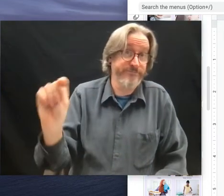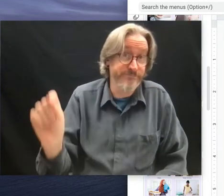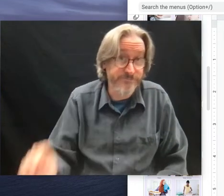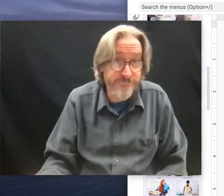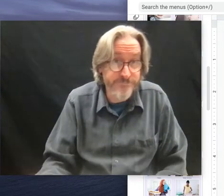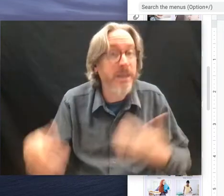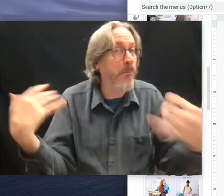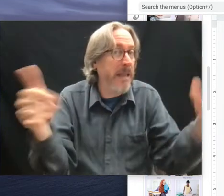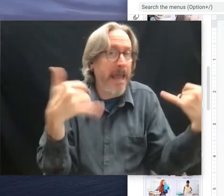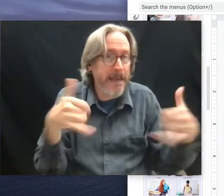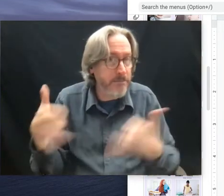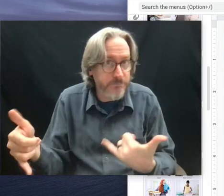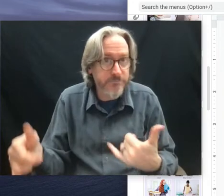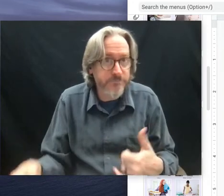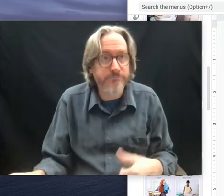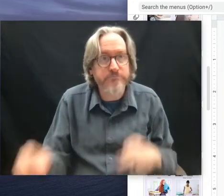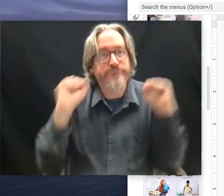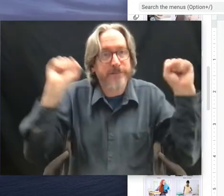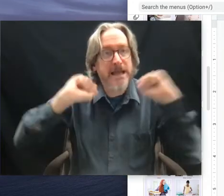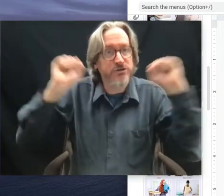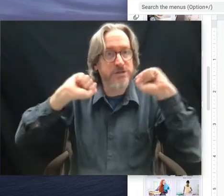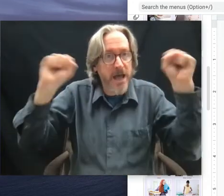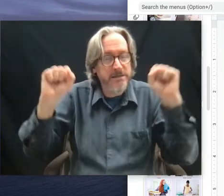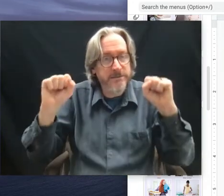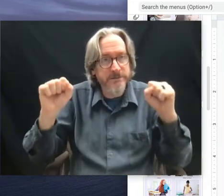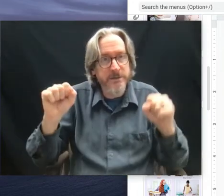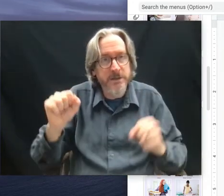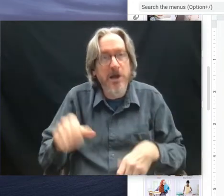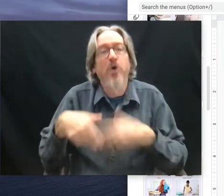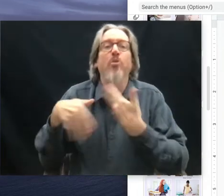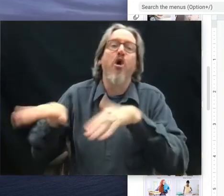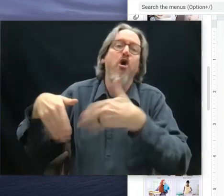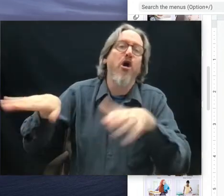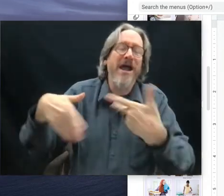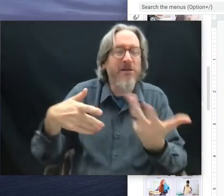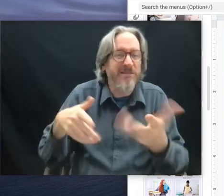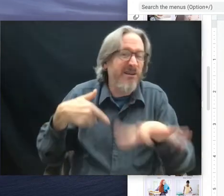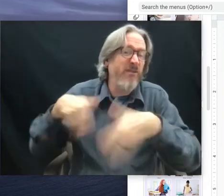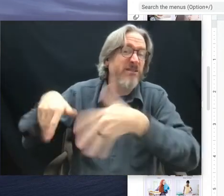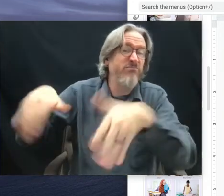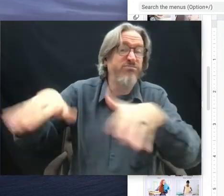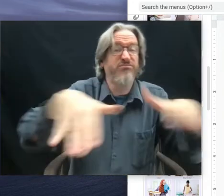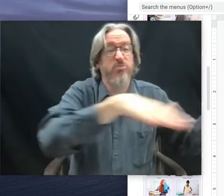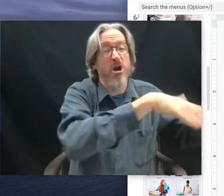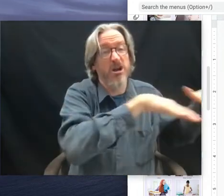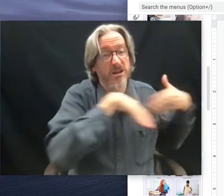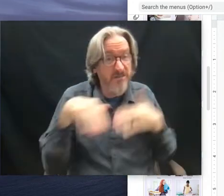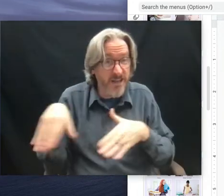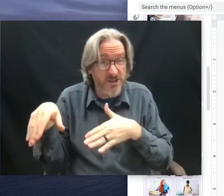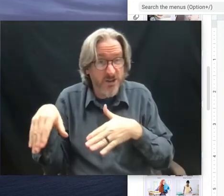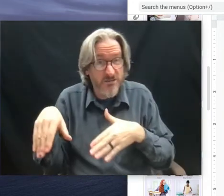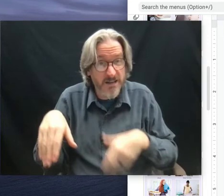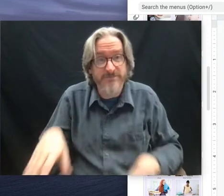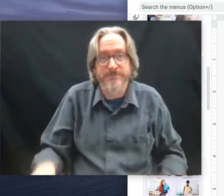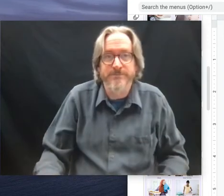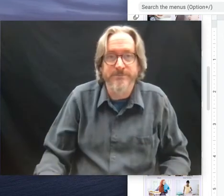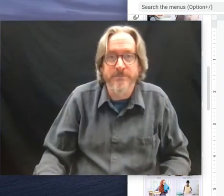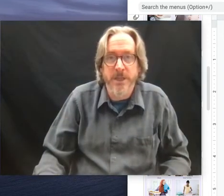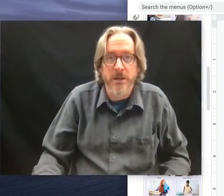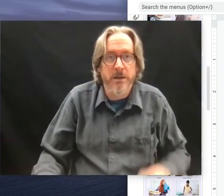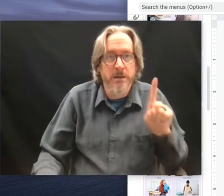bathroom, play, exercise. And, often walk in a circle,